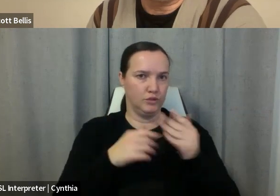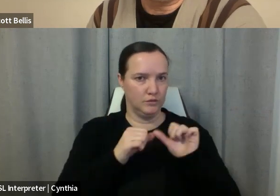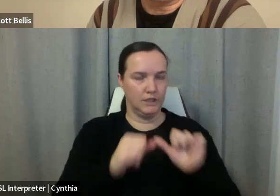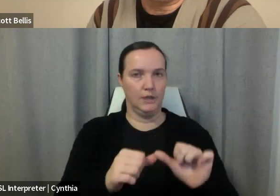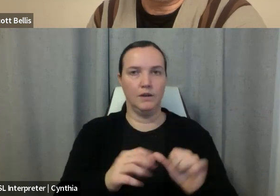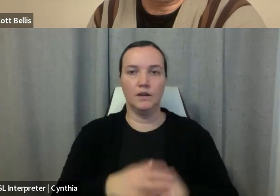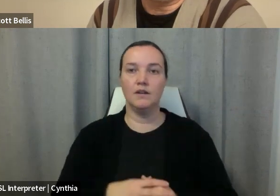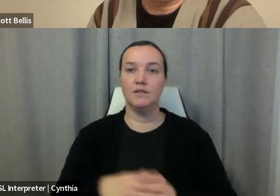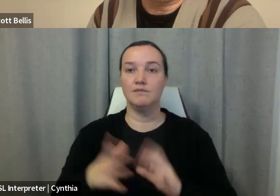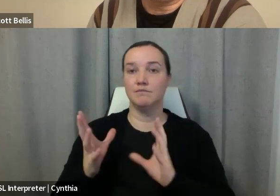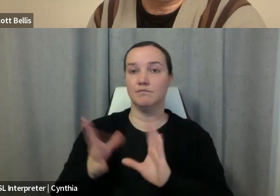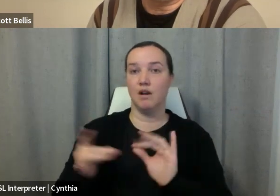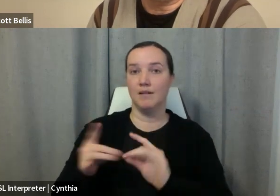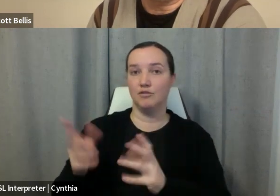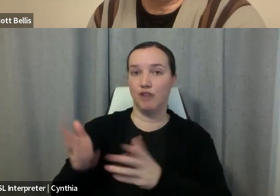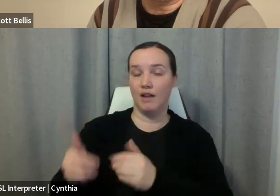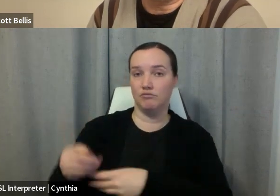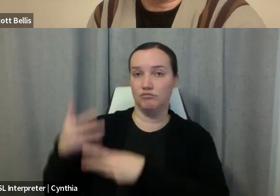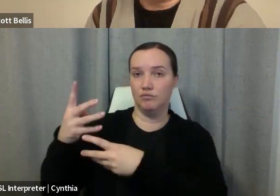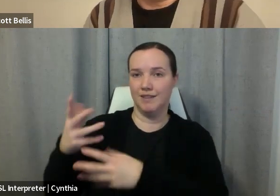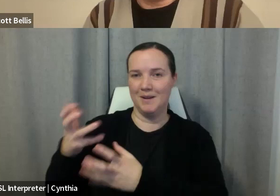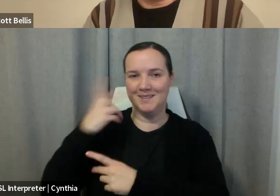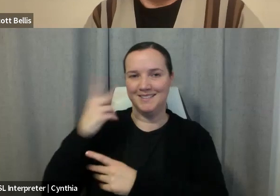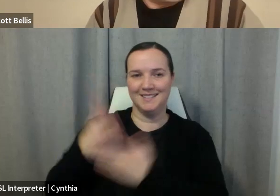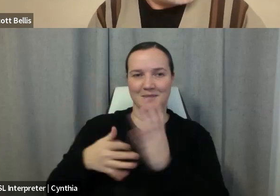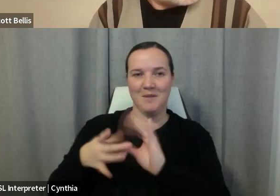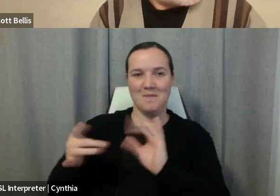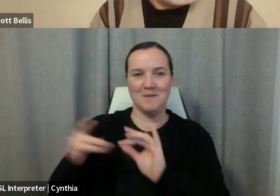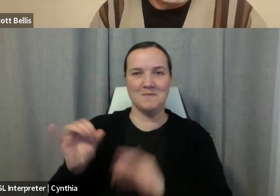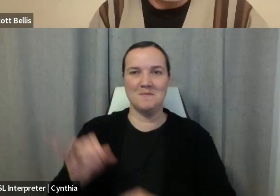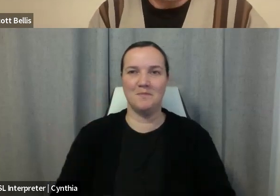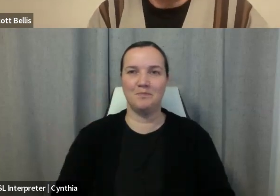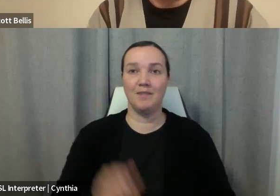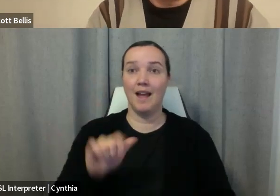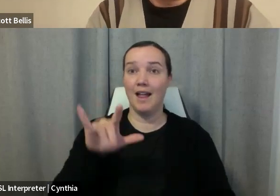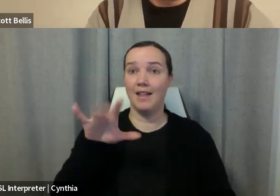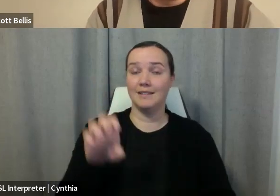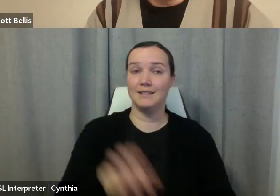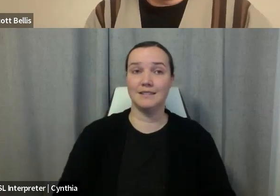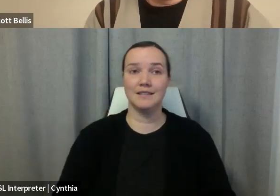And so you can put it in the chat, but we'd love to hear from some folks also in general. So Alice.